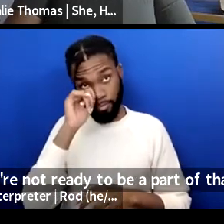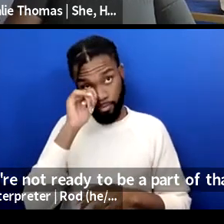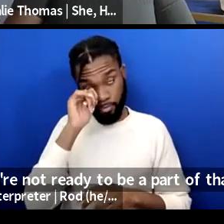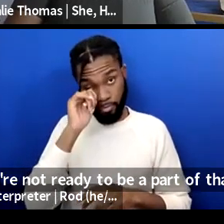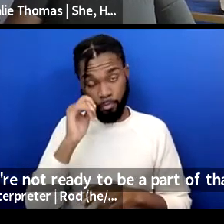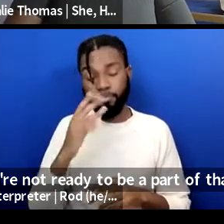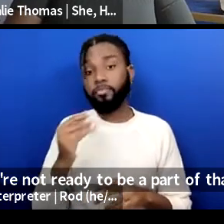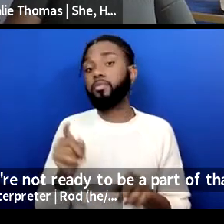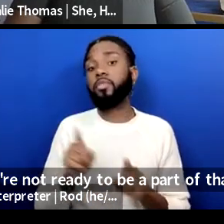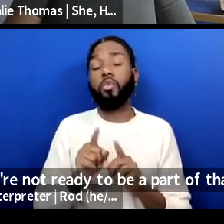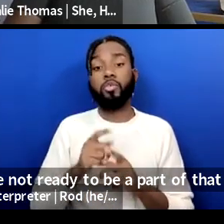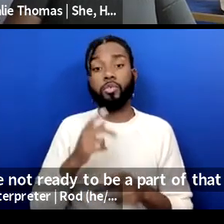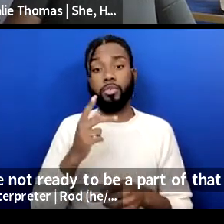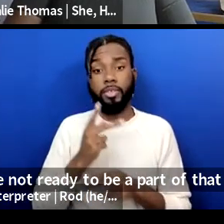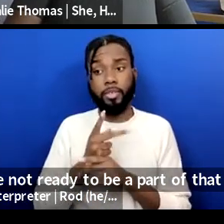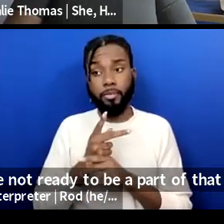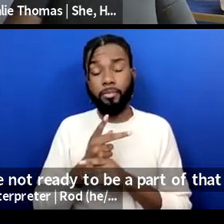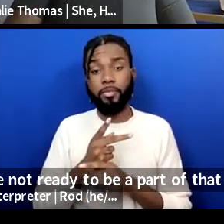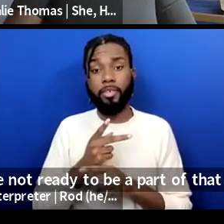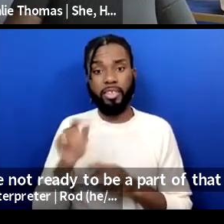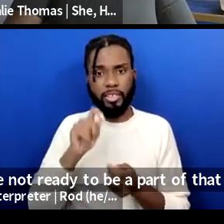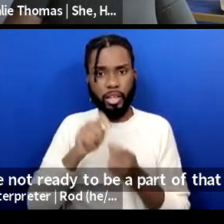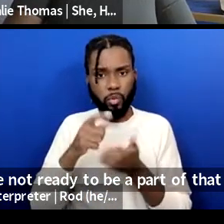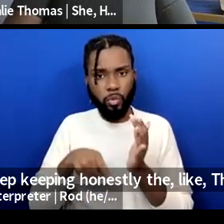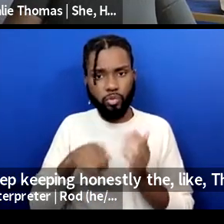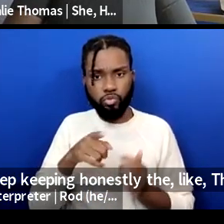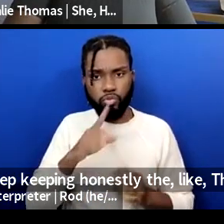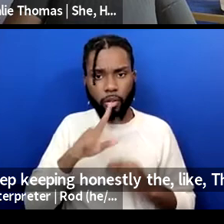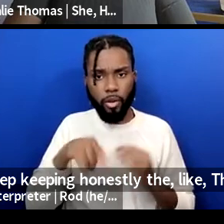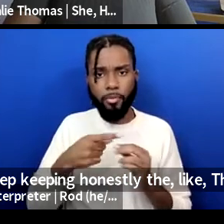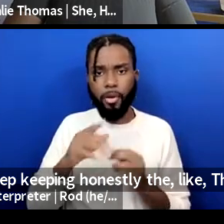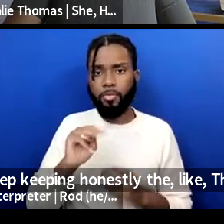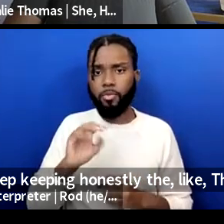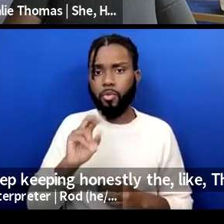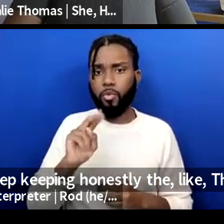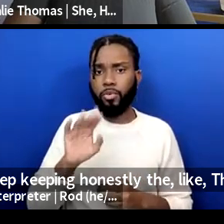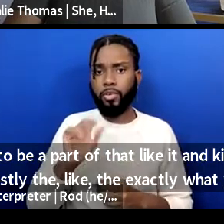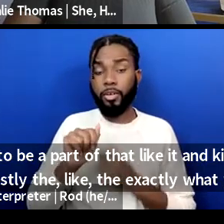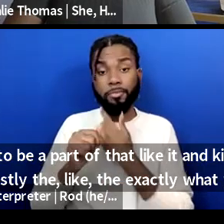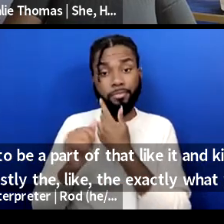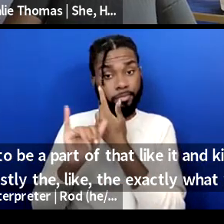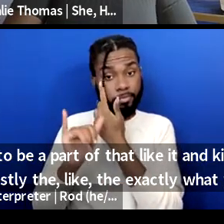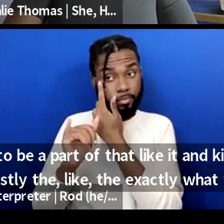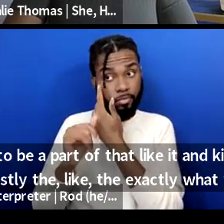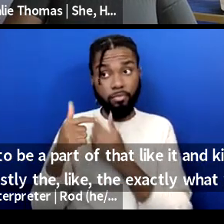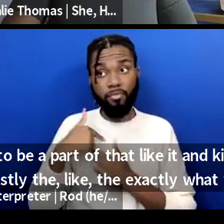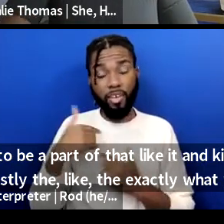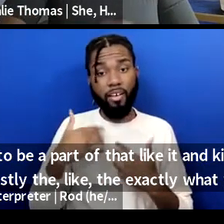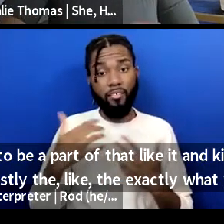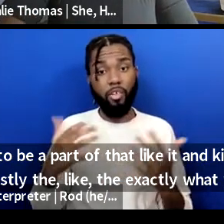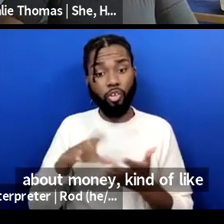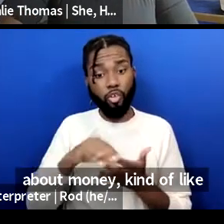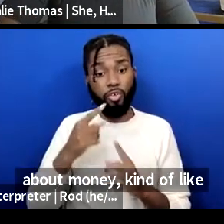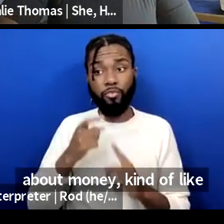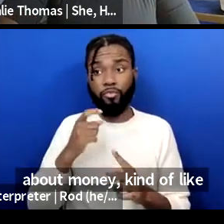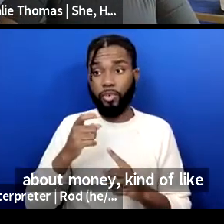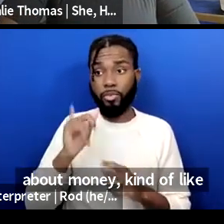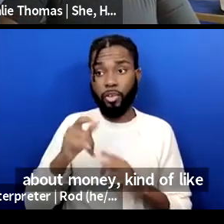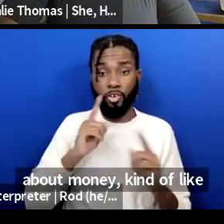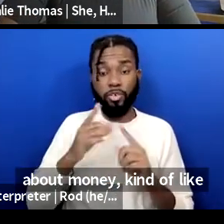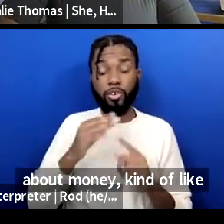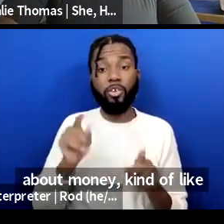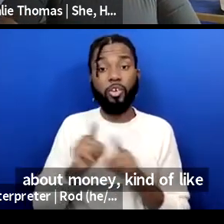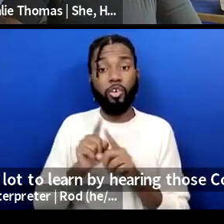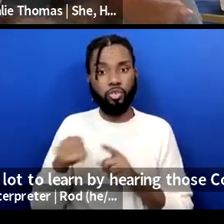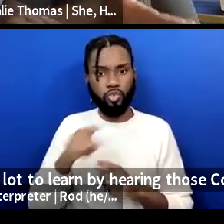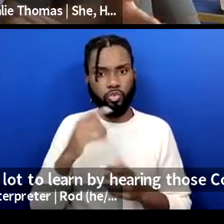keeping honestly exactly what you're talking about, Monica. Like I have a lot to learn by hearing those conversations. And also, y'all know what